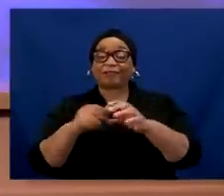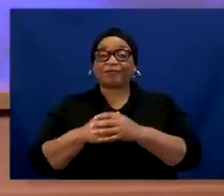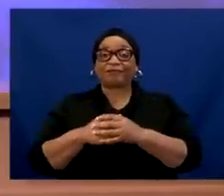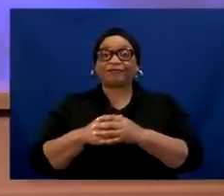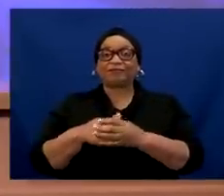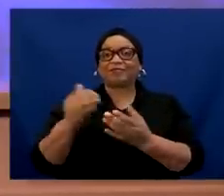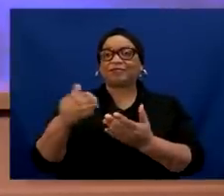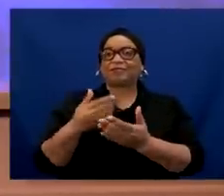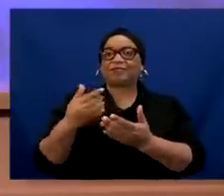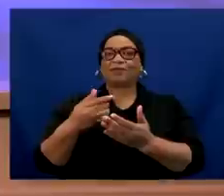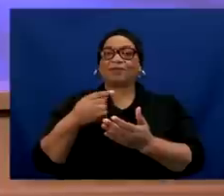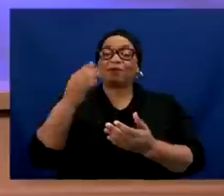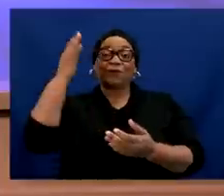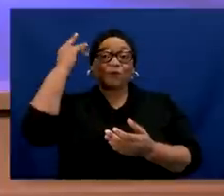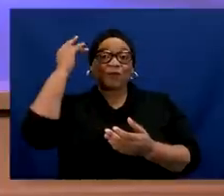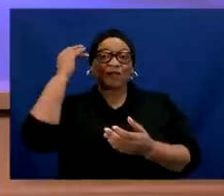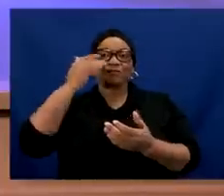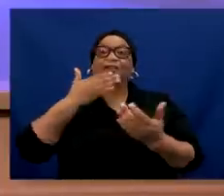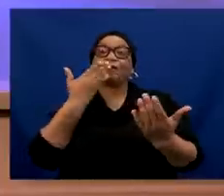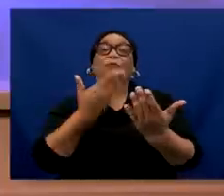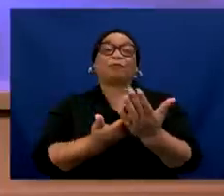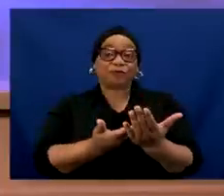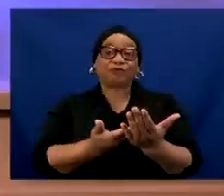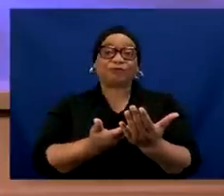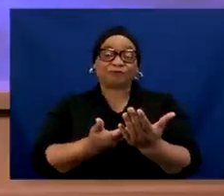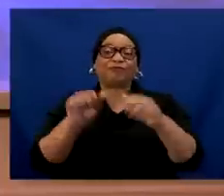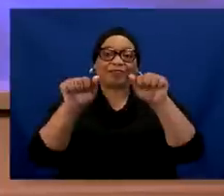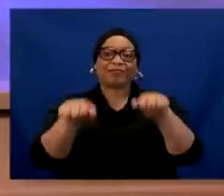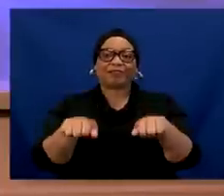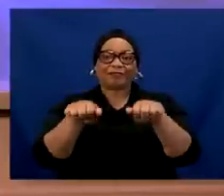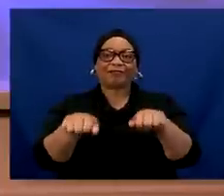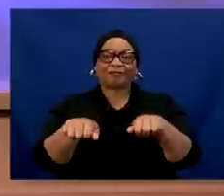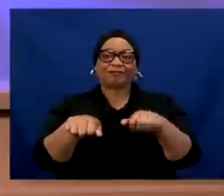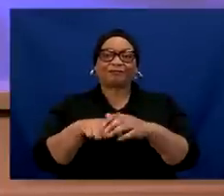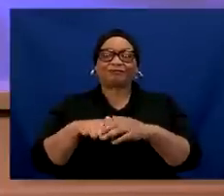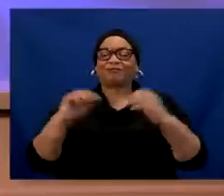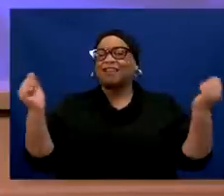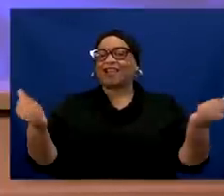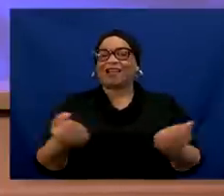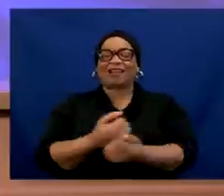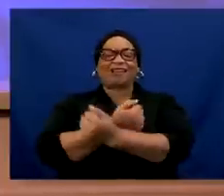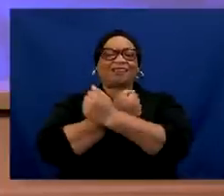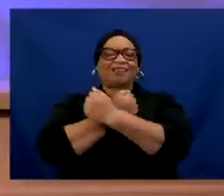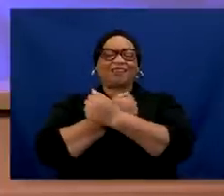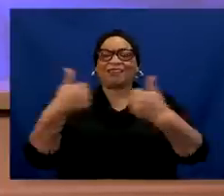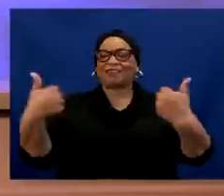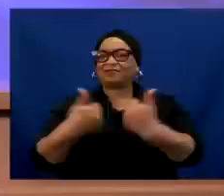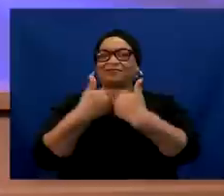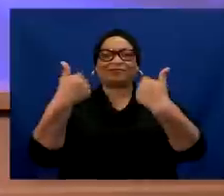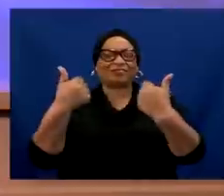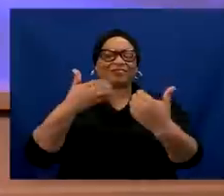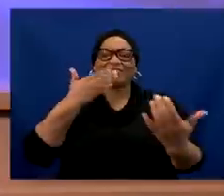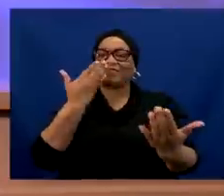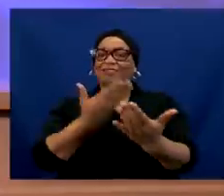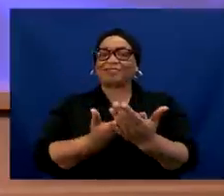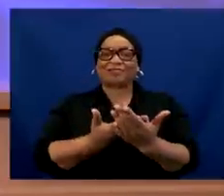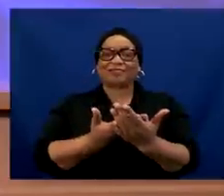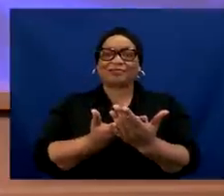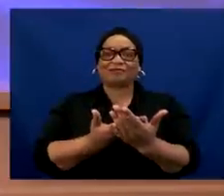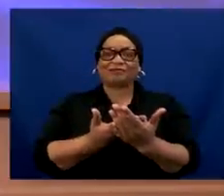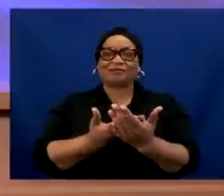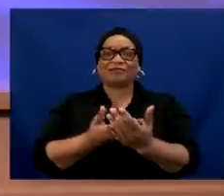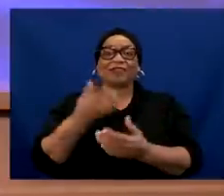so I can prove that it can be done. I love a good challenge. I've always loved a good challenge. That's